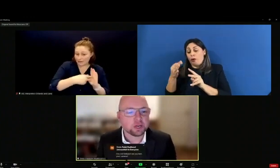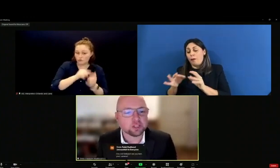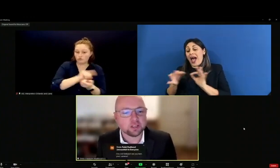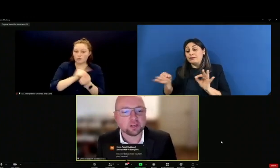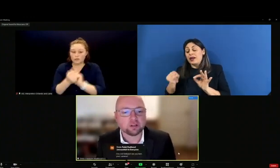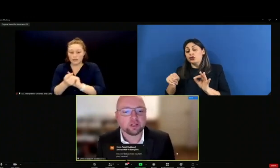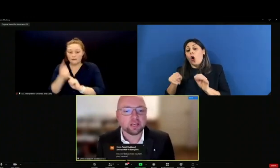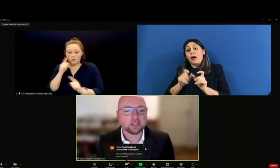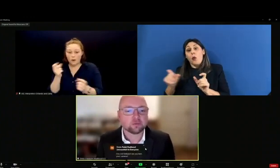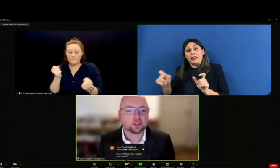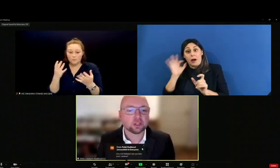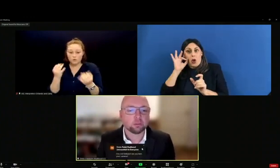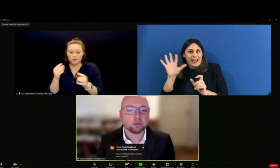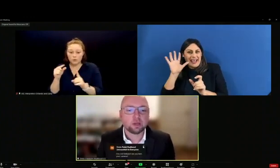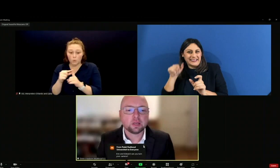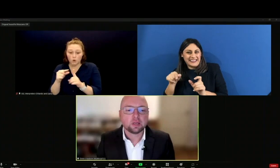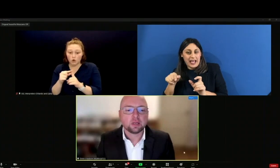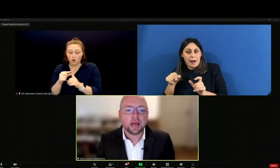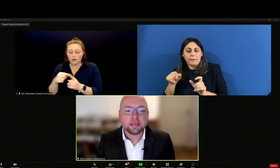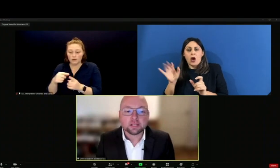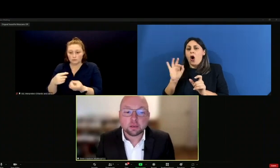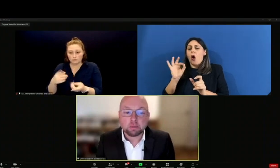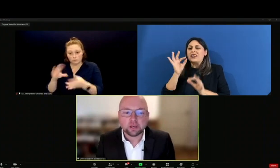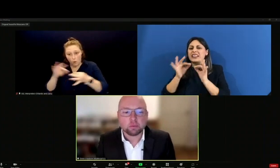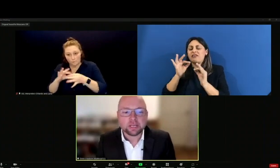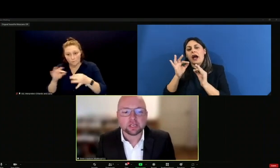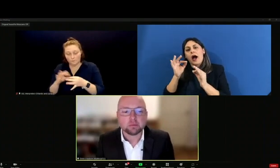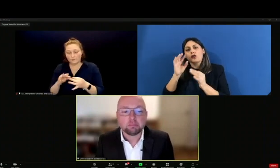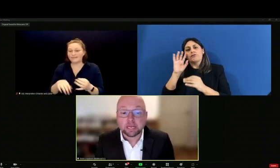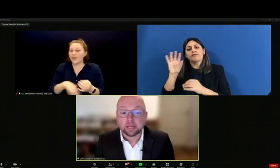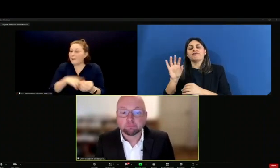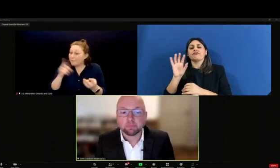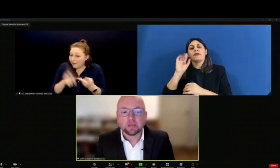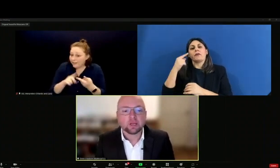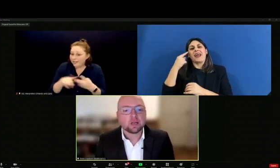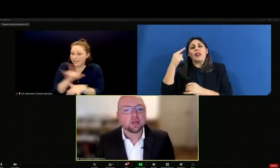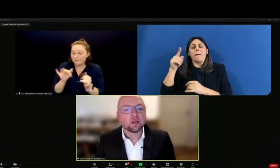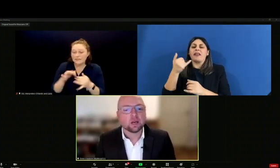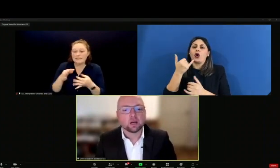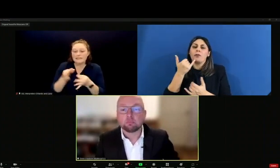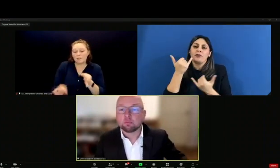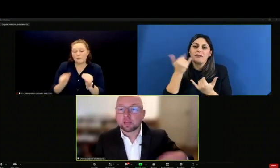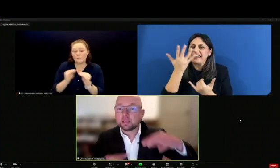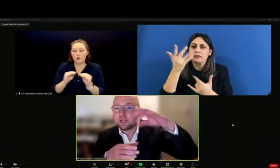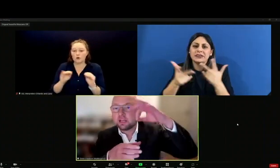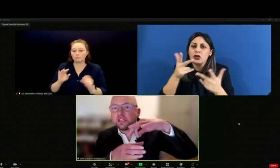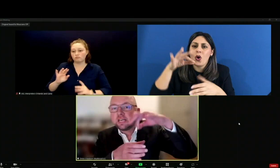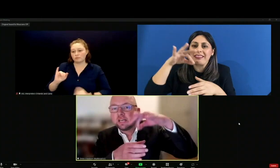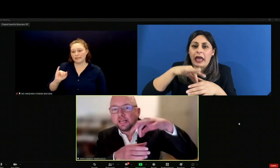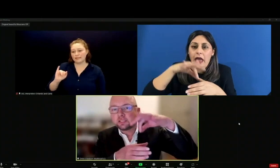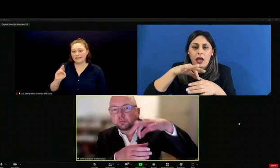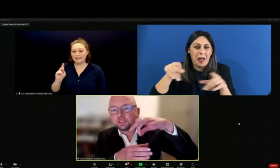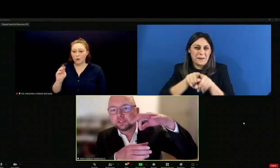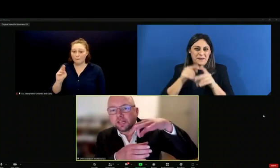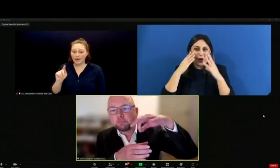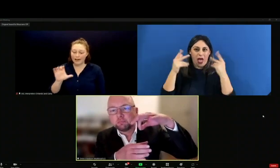multi-word expression in English, for example, and a simpler idiomatic meaning. Like in a sign T